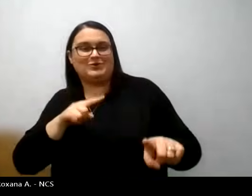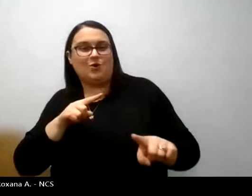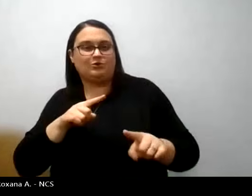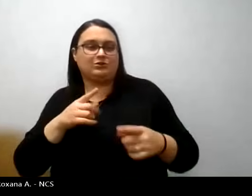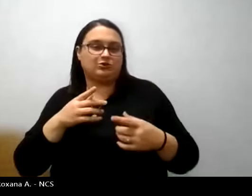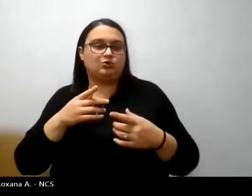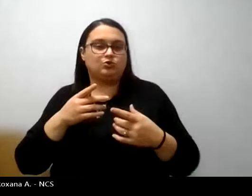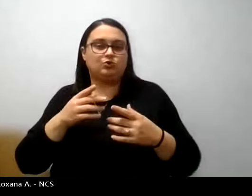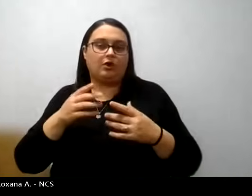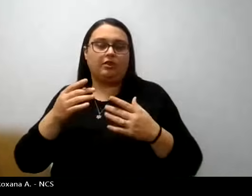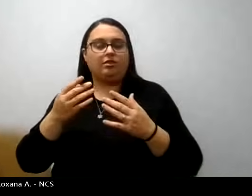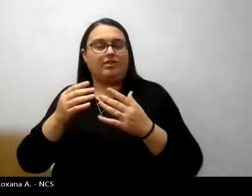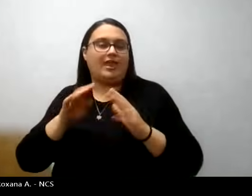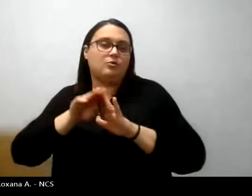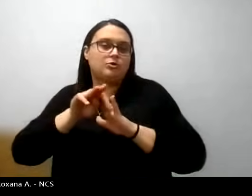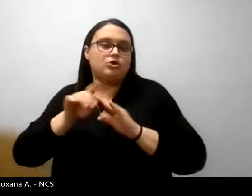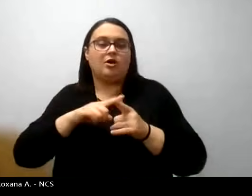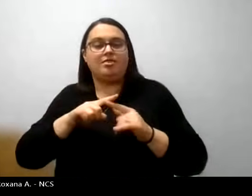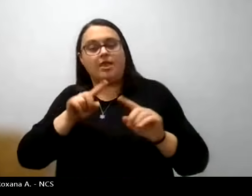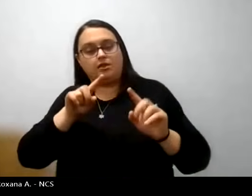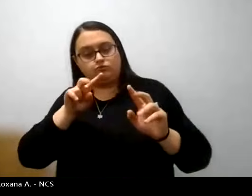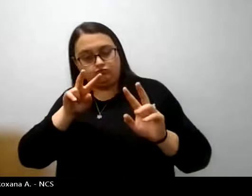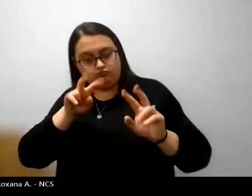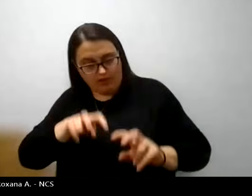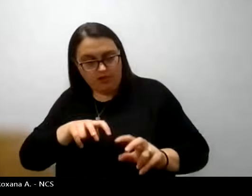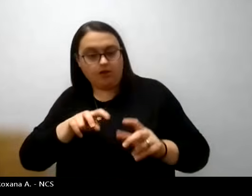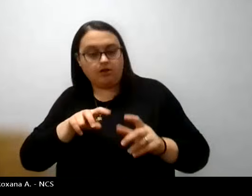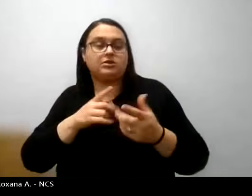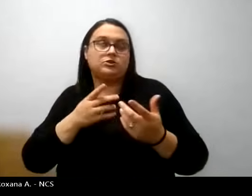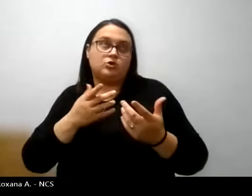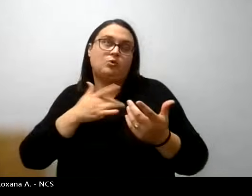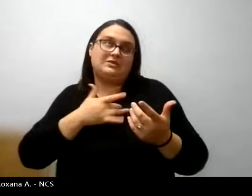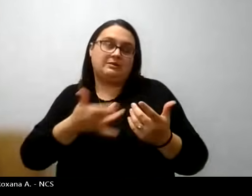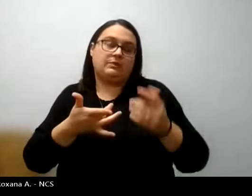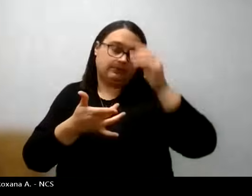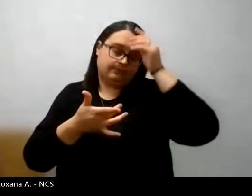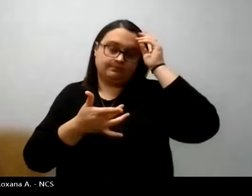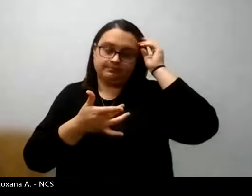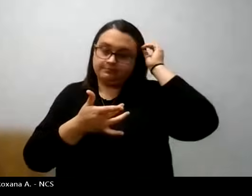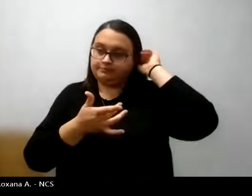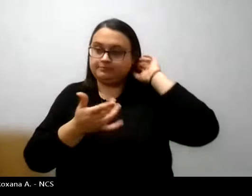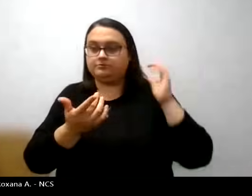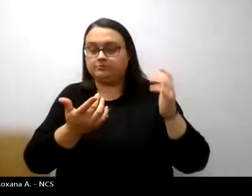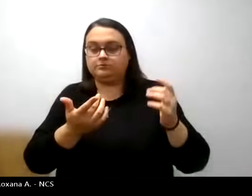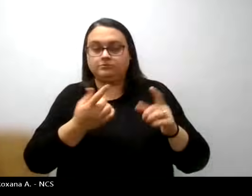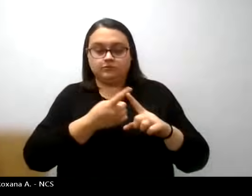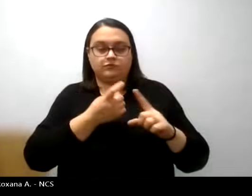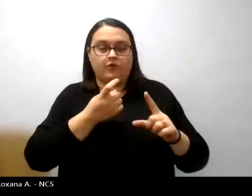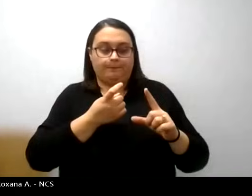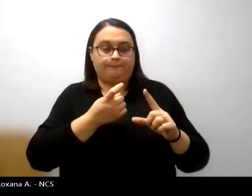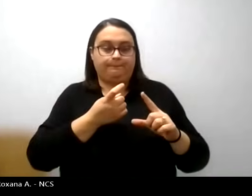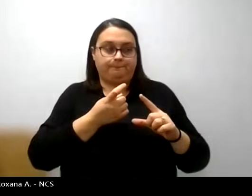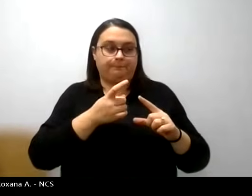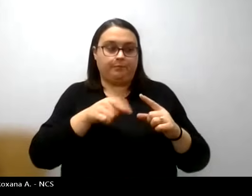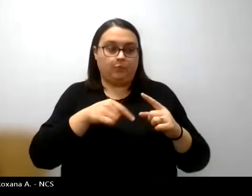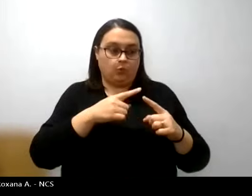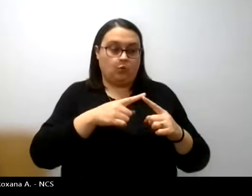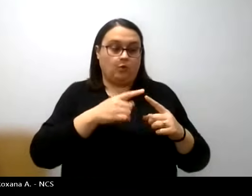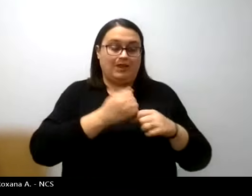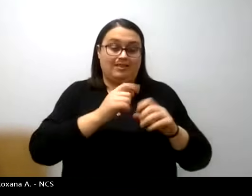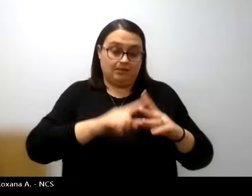they can be read and analyzed. And so generally speaking, you're looking at from the time of getting the